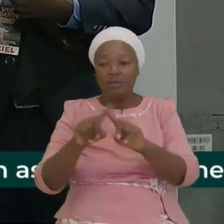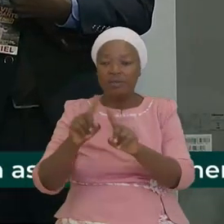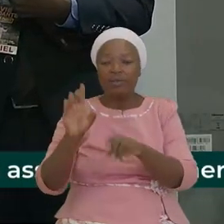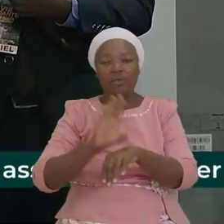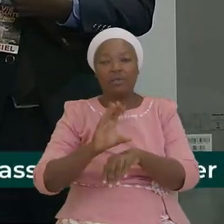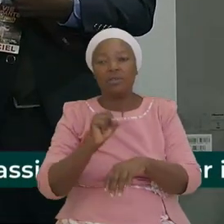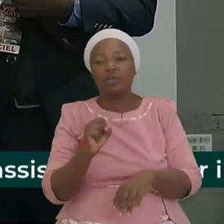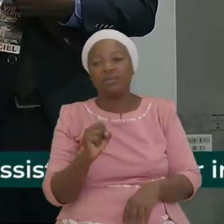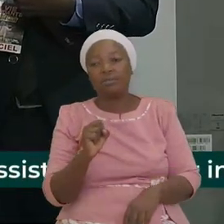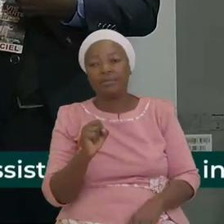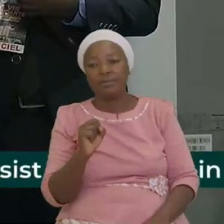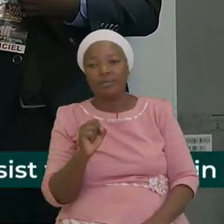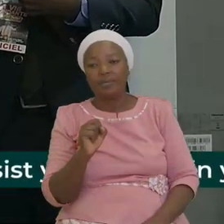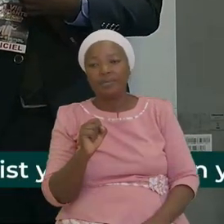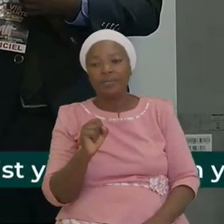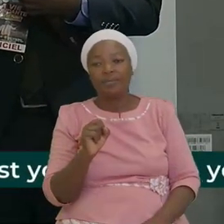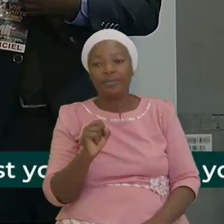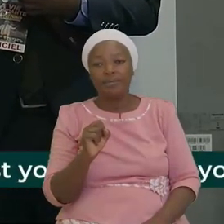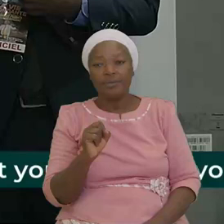various churches.